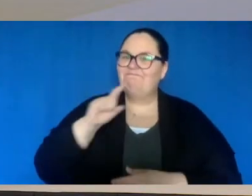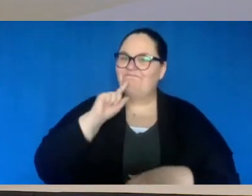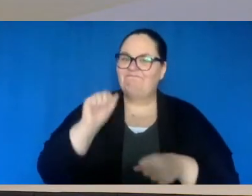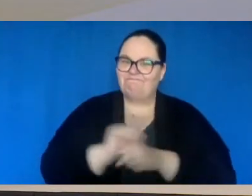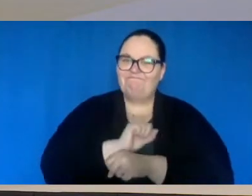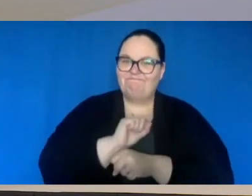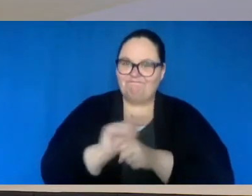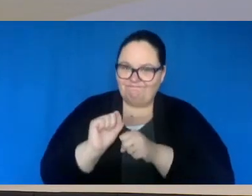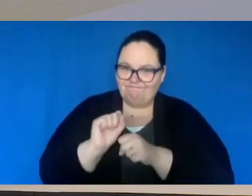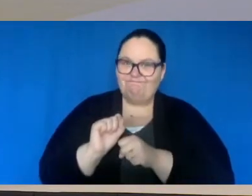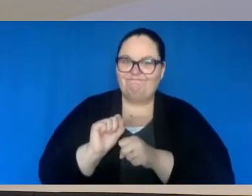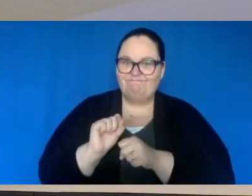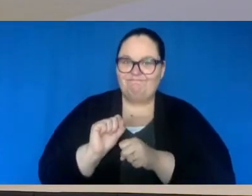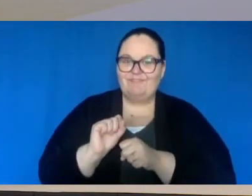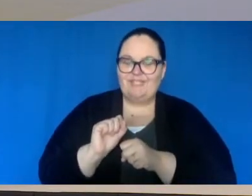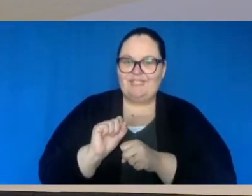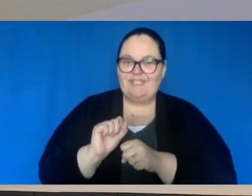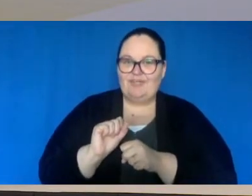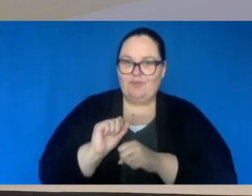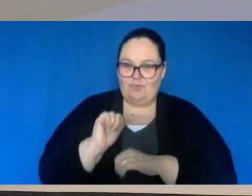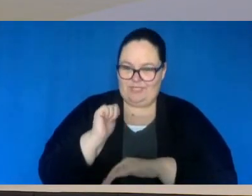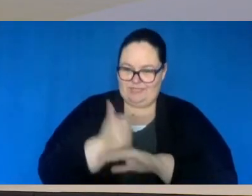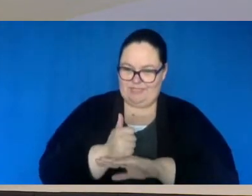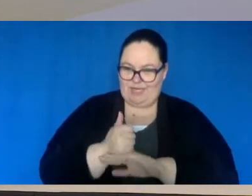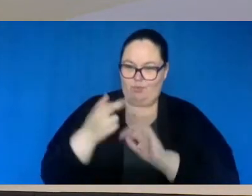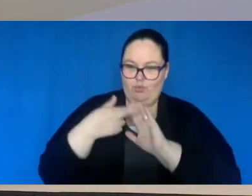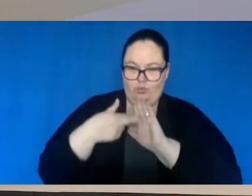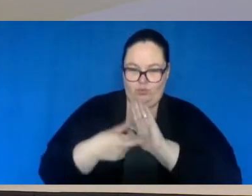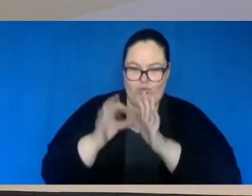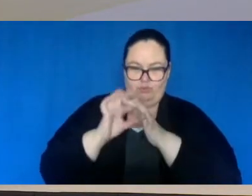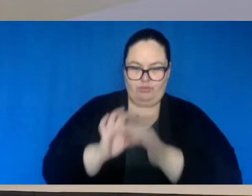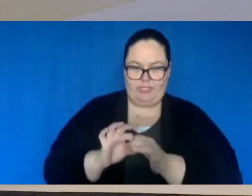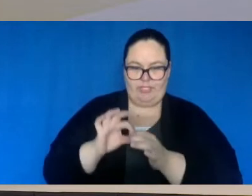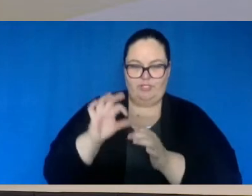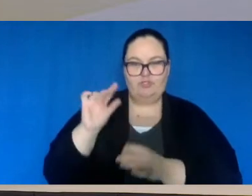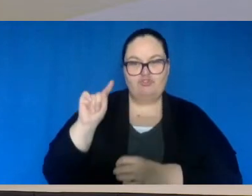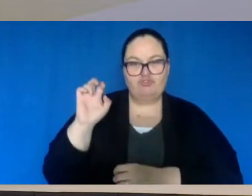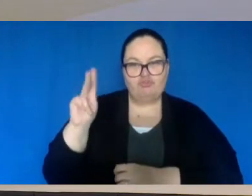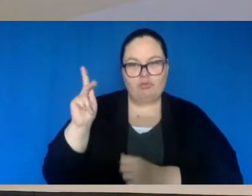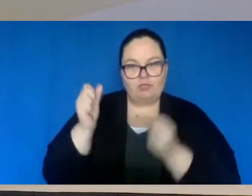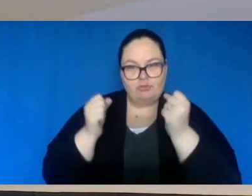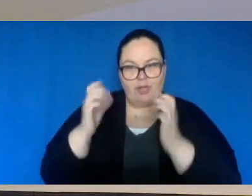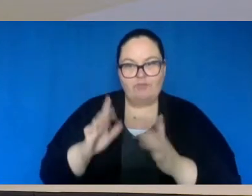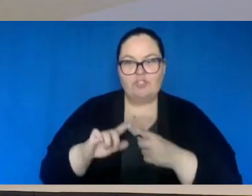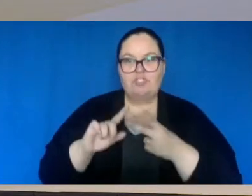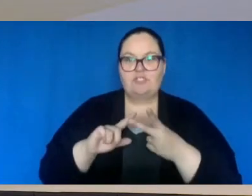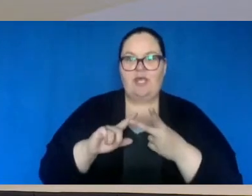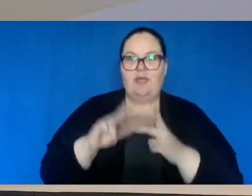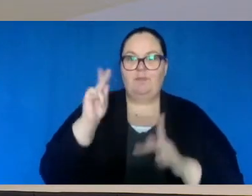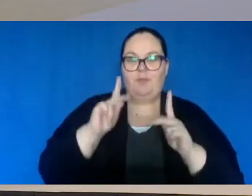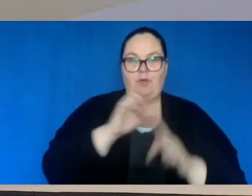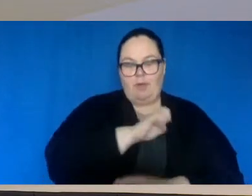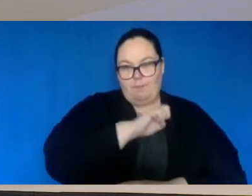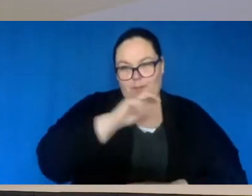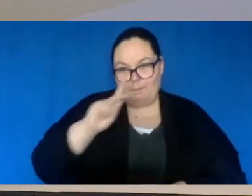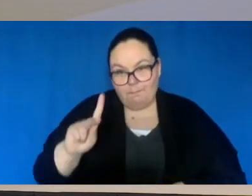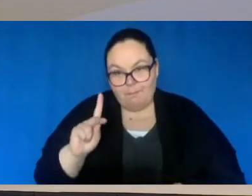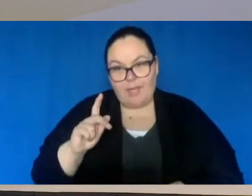when we have put in place that truck drivers and other rotational workers need to